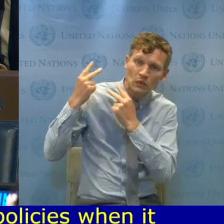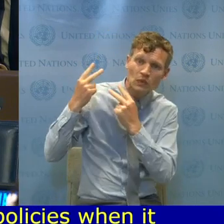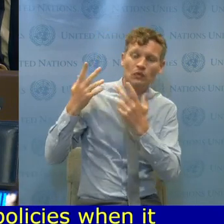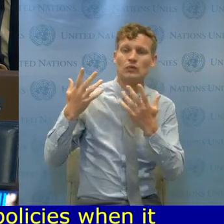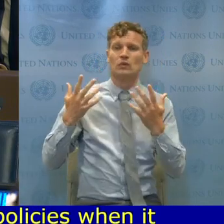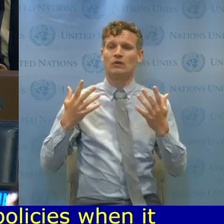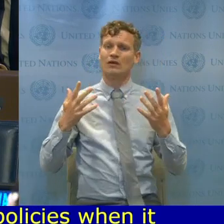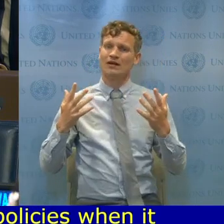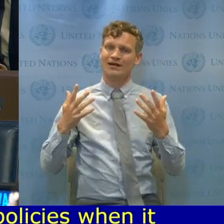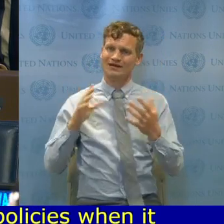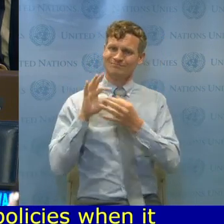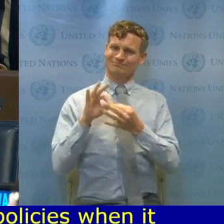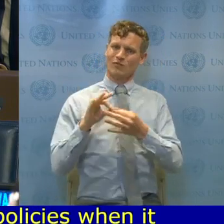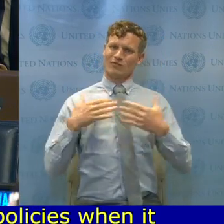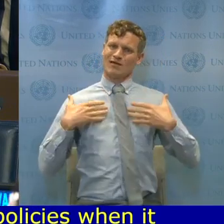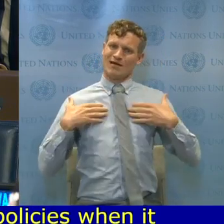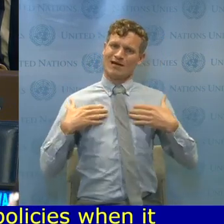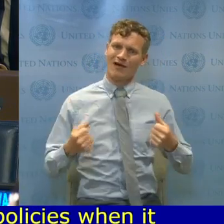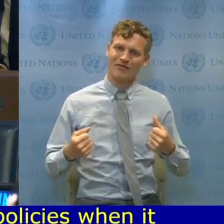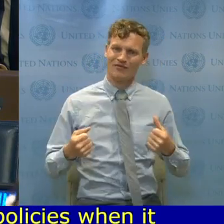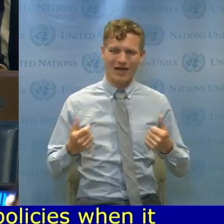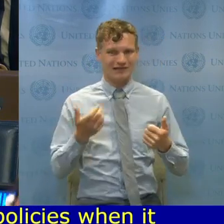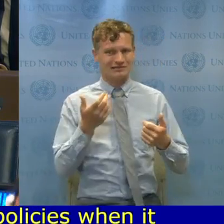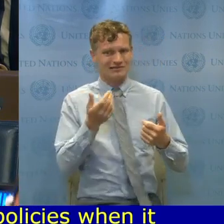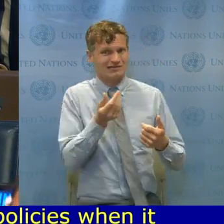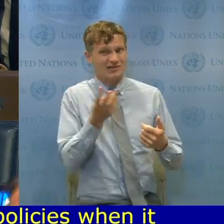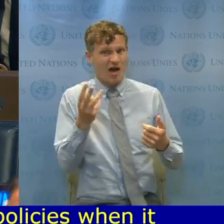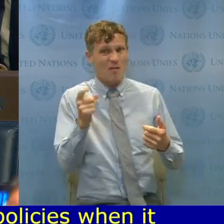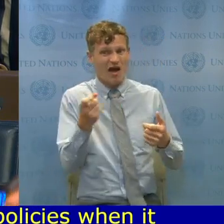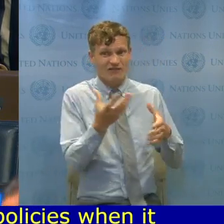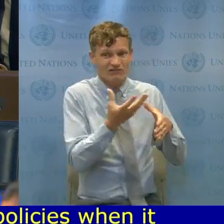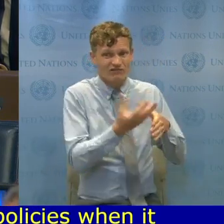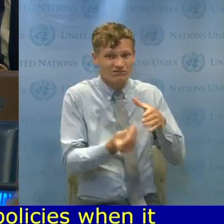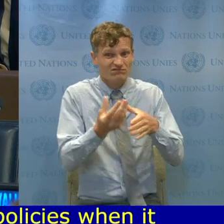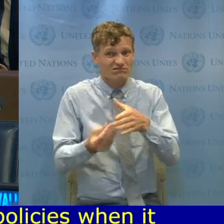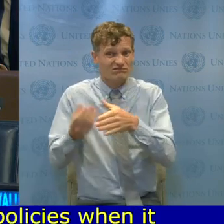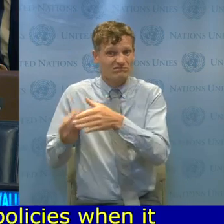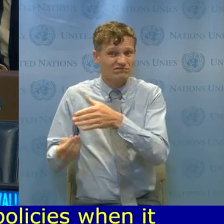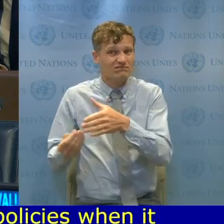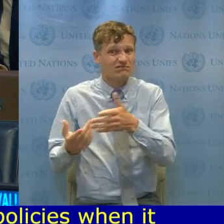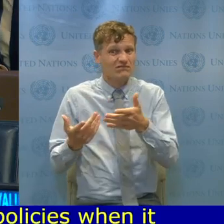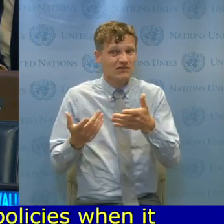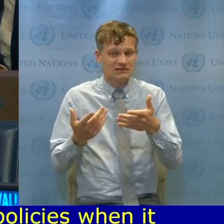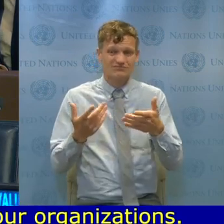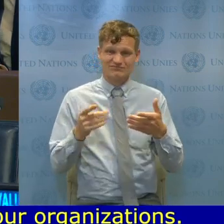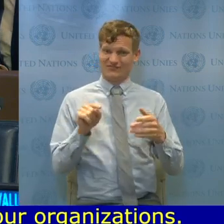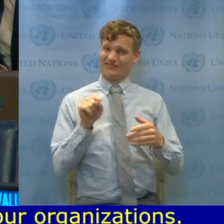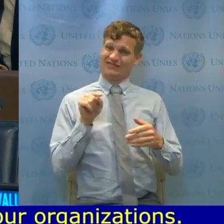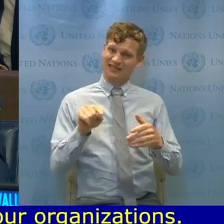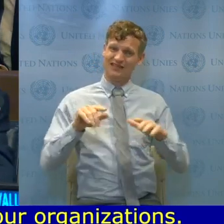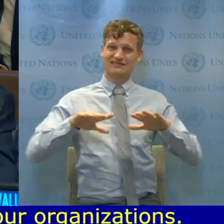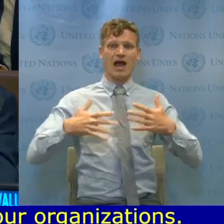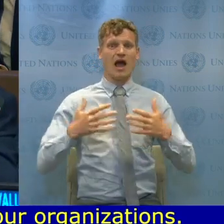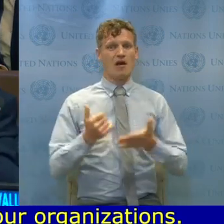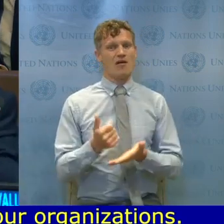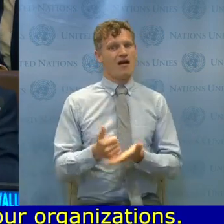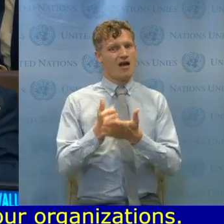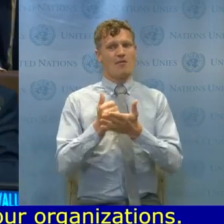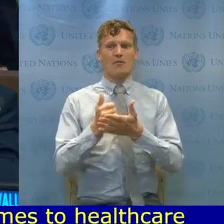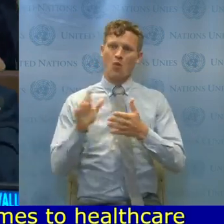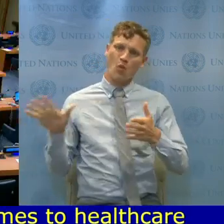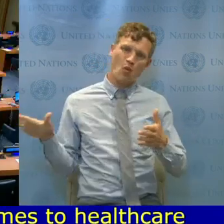health care, the deficiencies. Only in this way can we ensure that nobody is left behind. Thank you very much for your